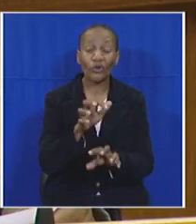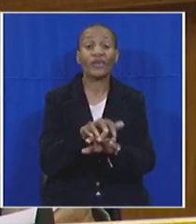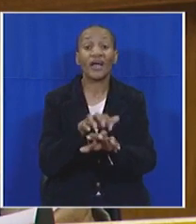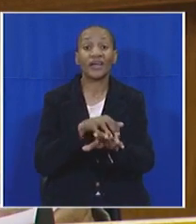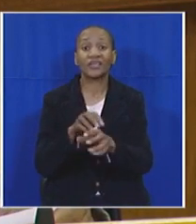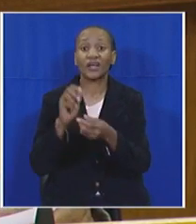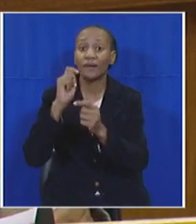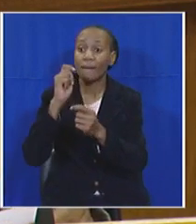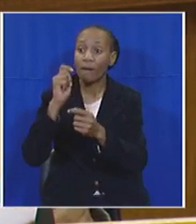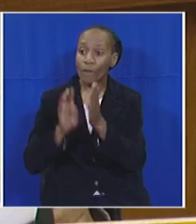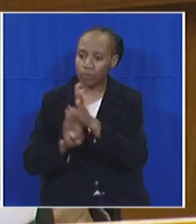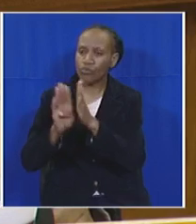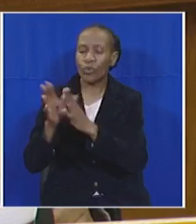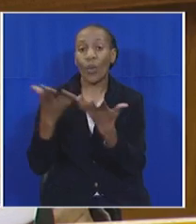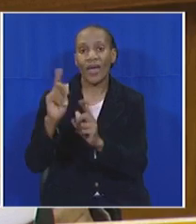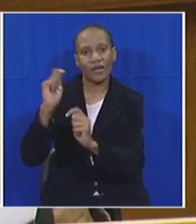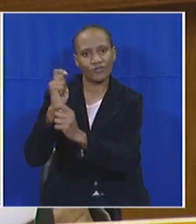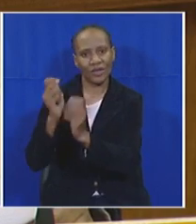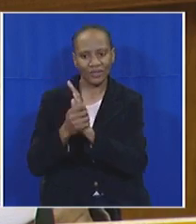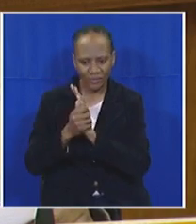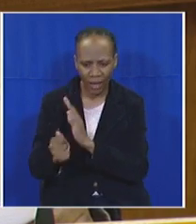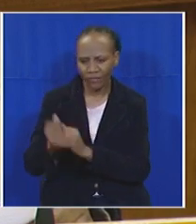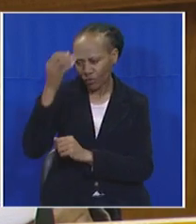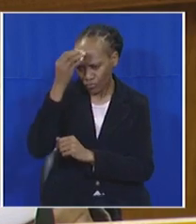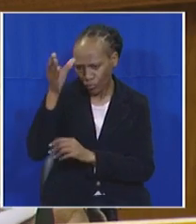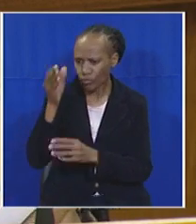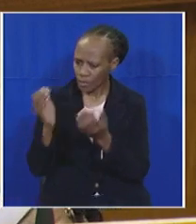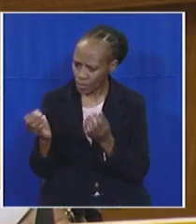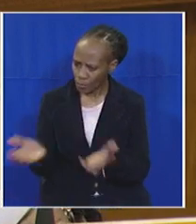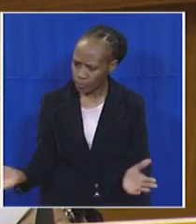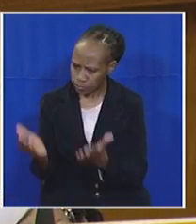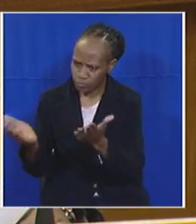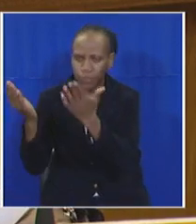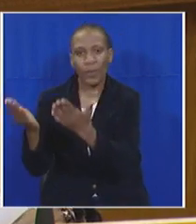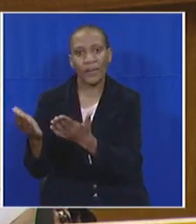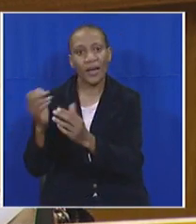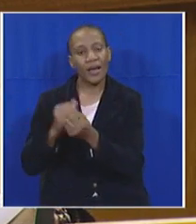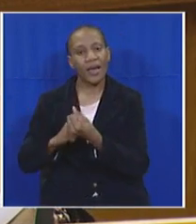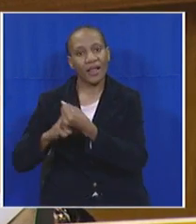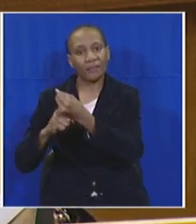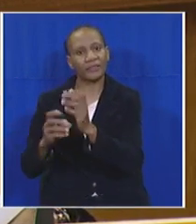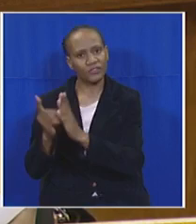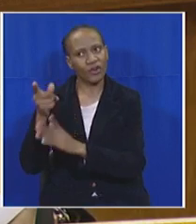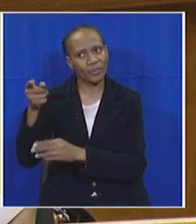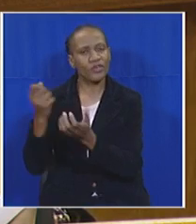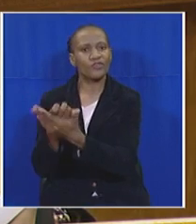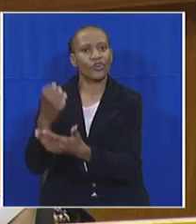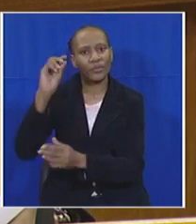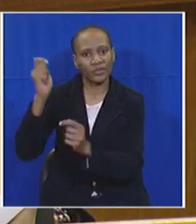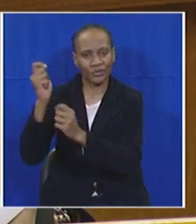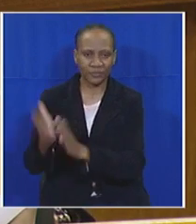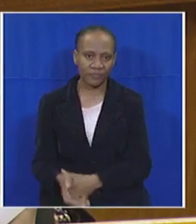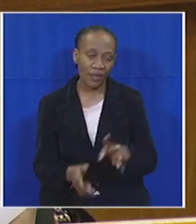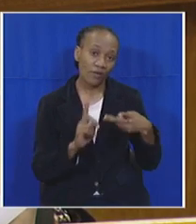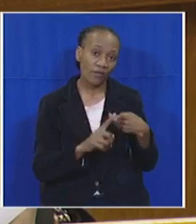rural areas, build capacity and knowledge to fight poverty, and build in local economic developments. Lastly, to address the